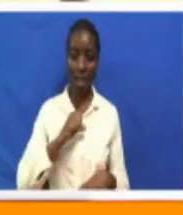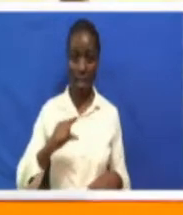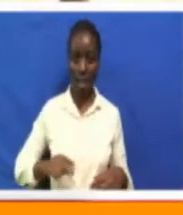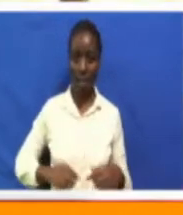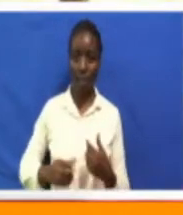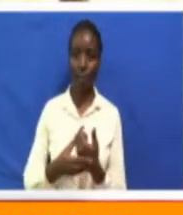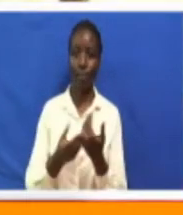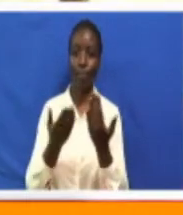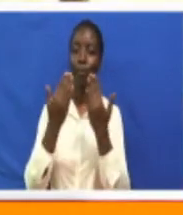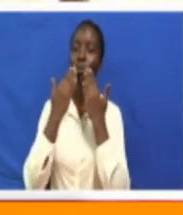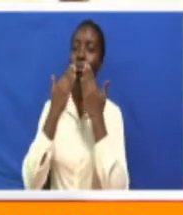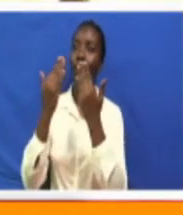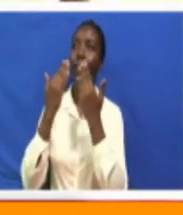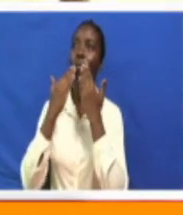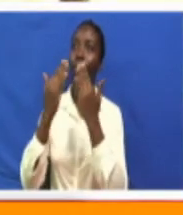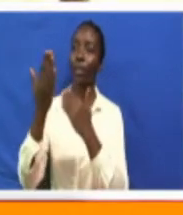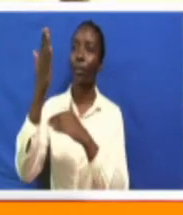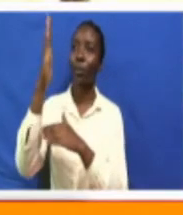foreign